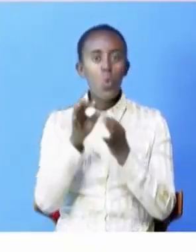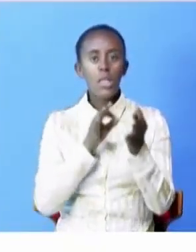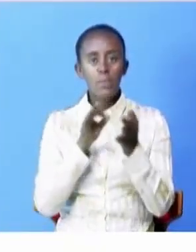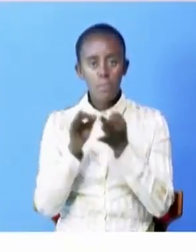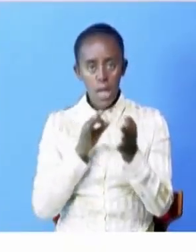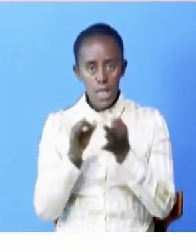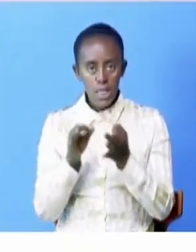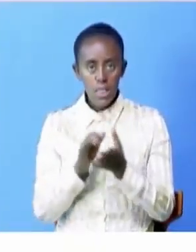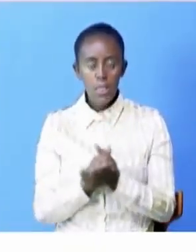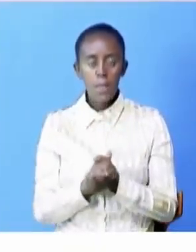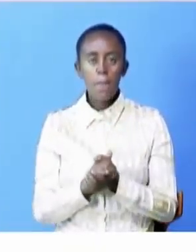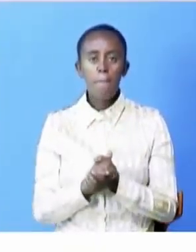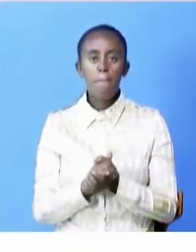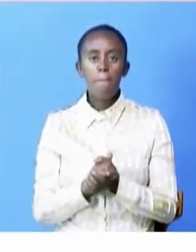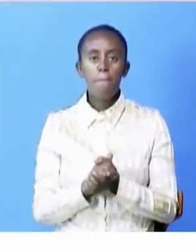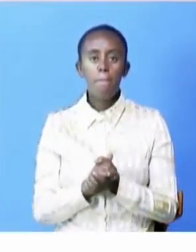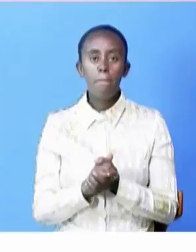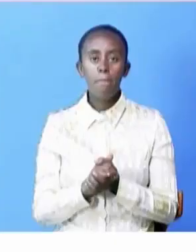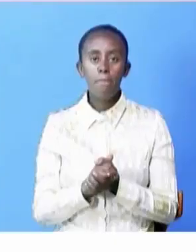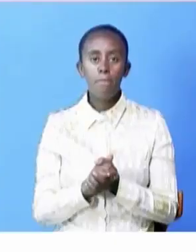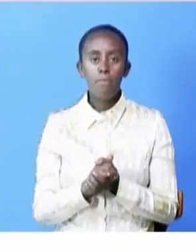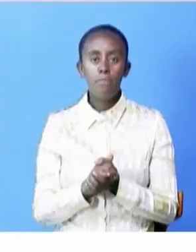express